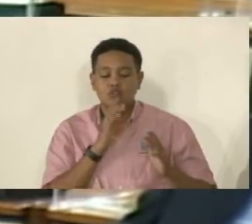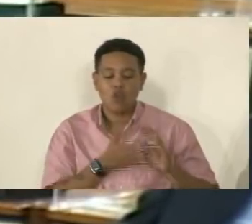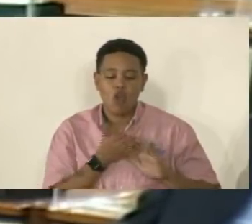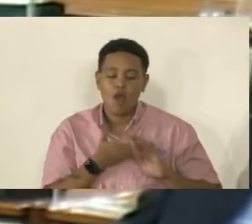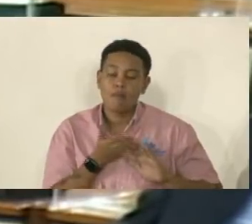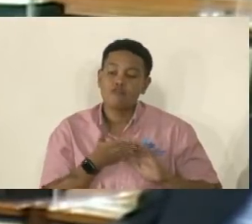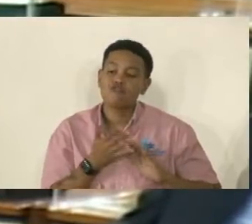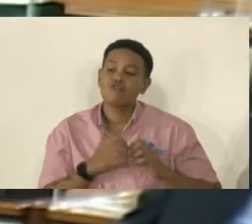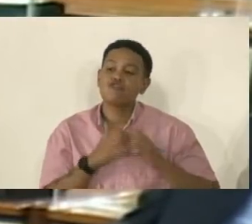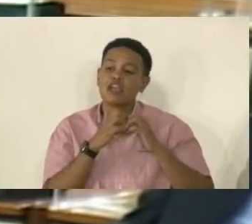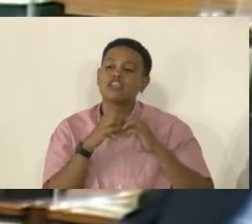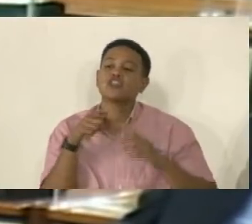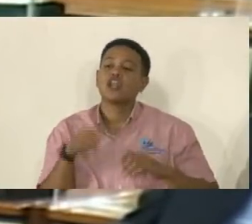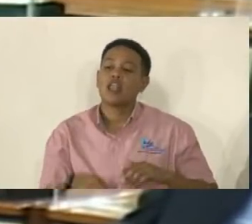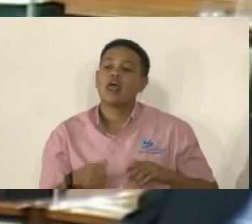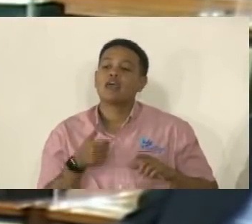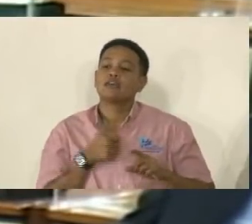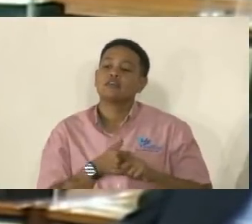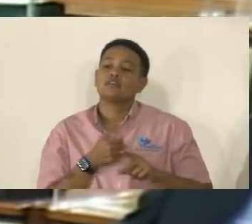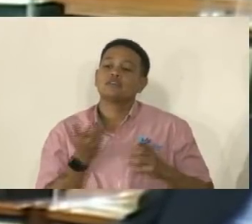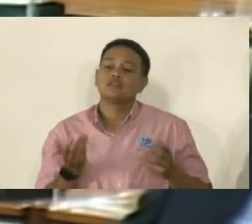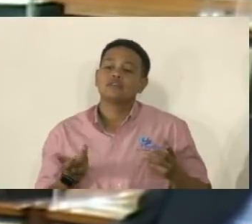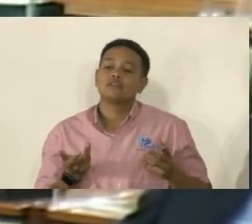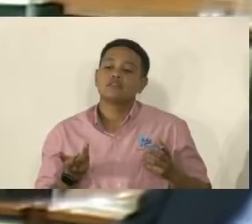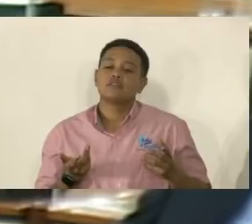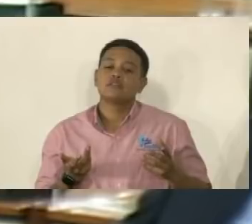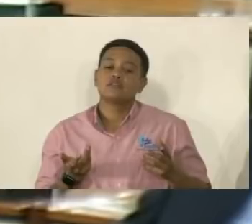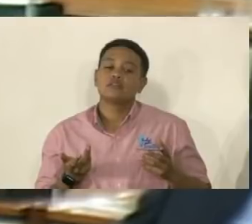operationalizing the